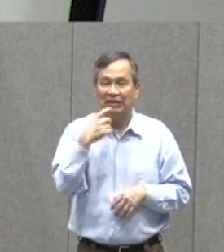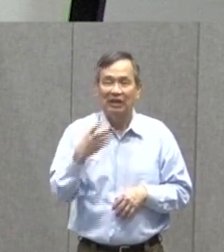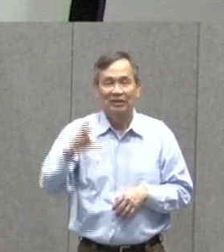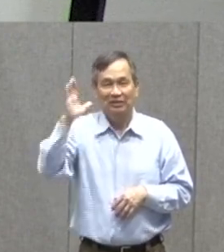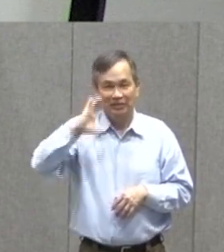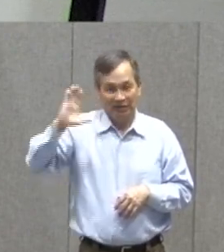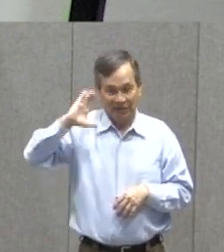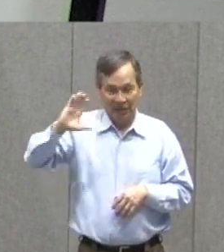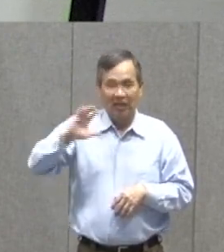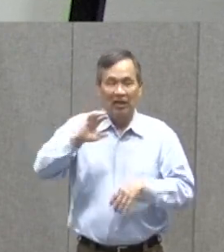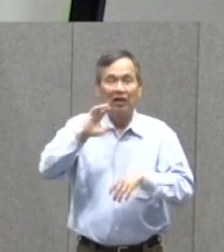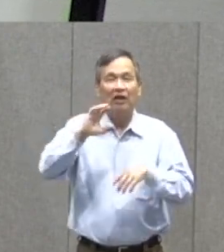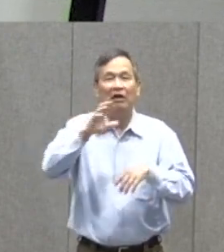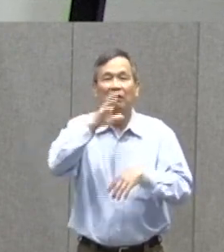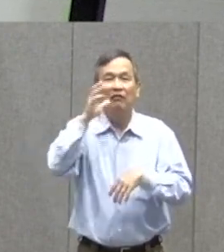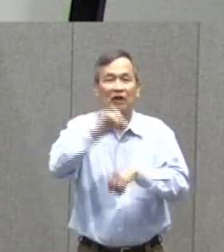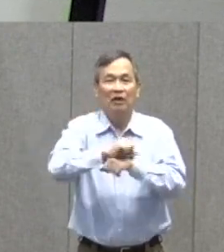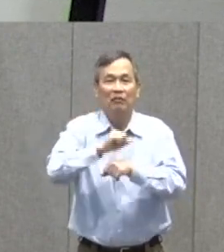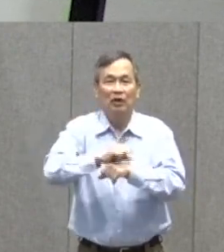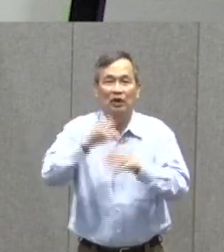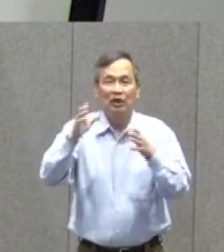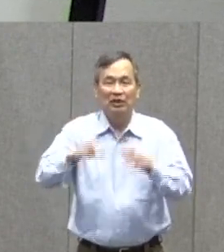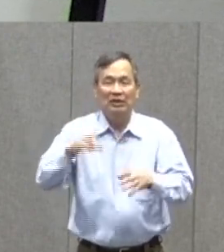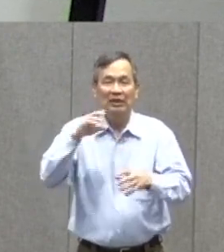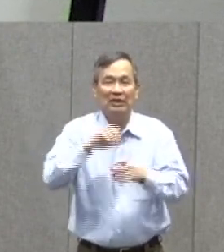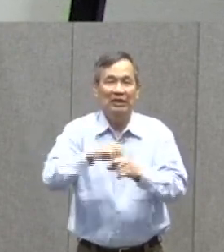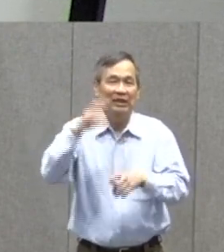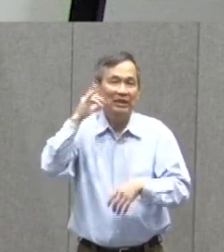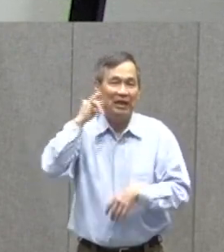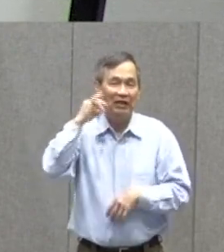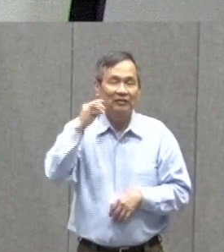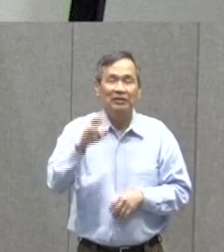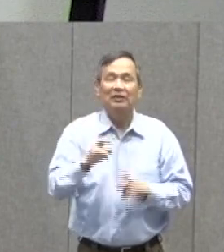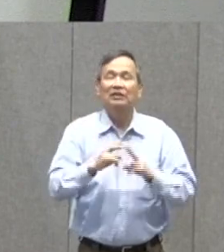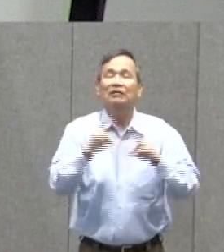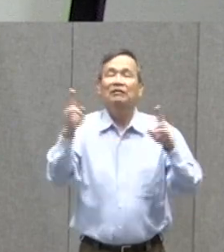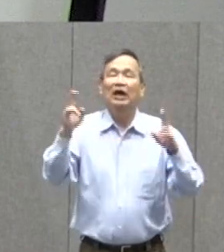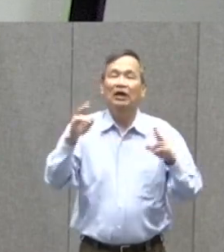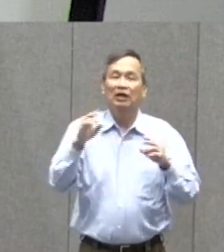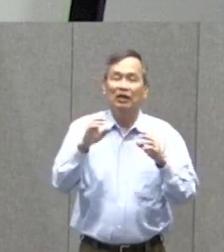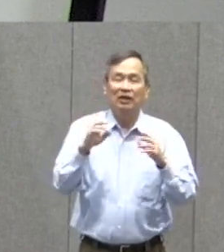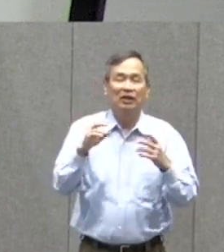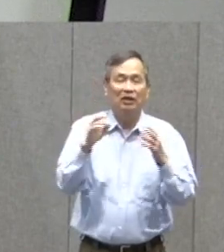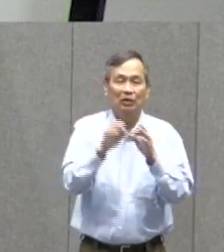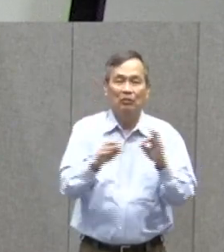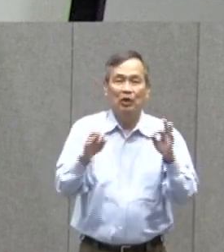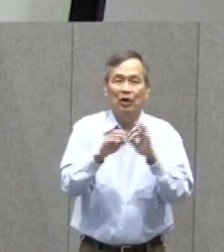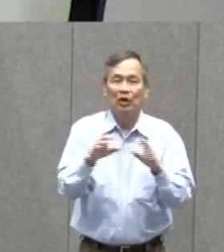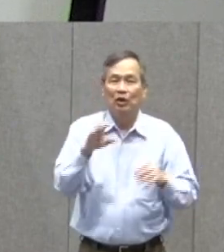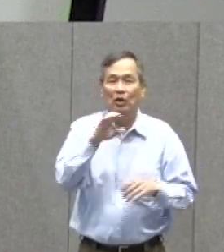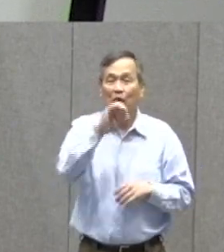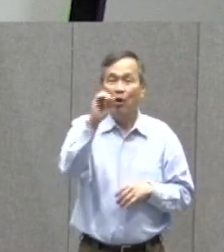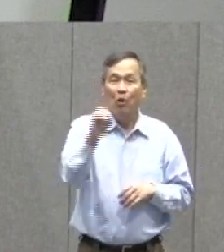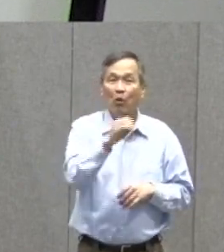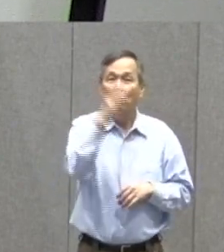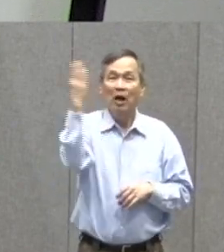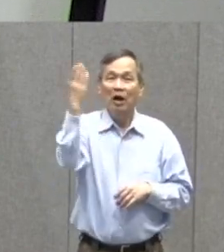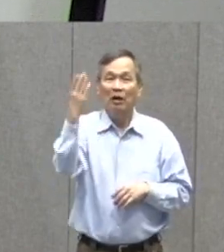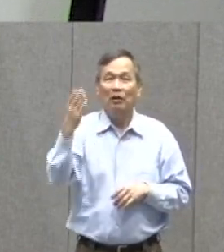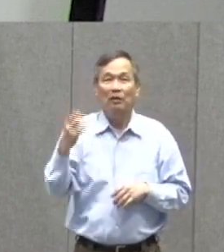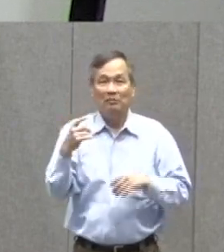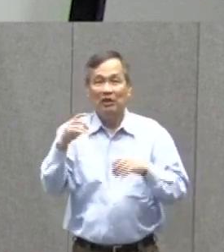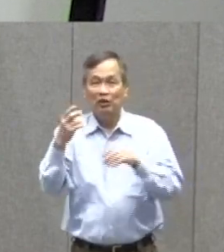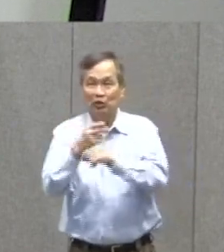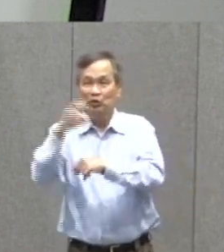worker work in California. So it's a very popular saying that even President Obama used in his campaign, which is, yes,